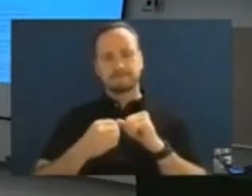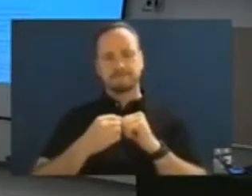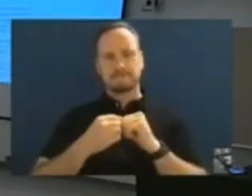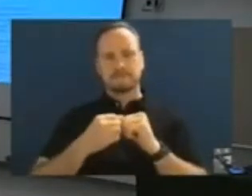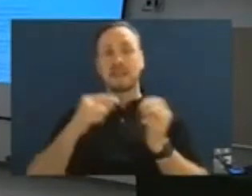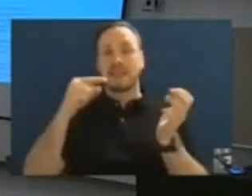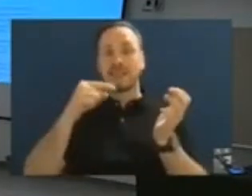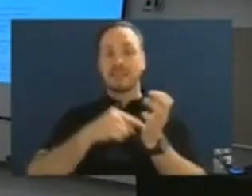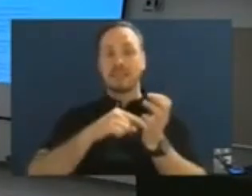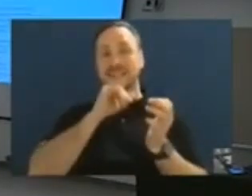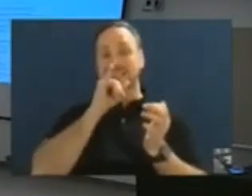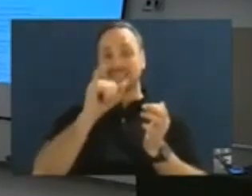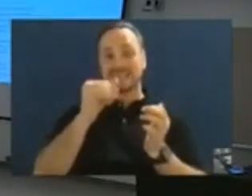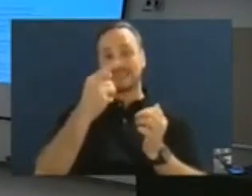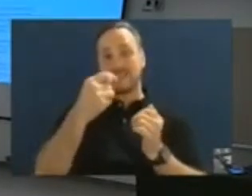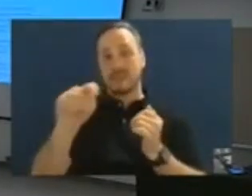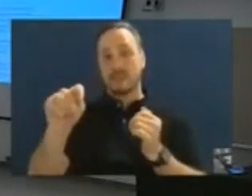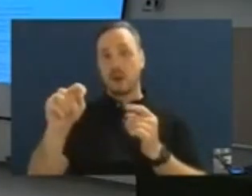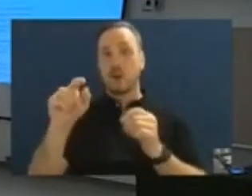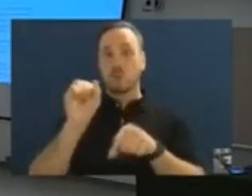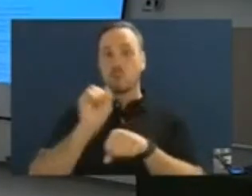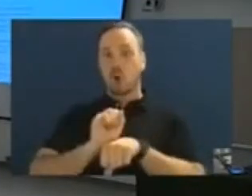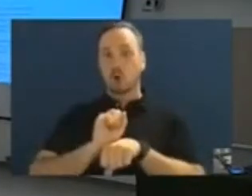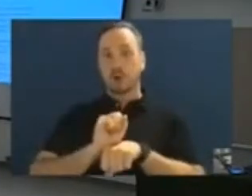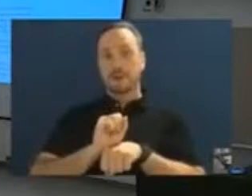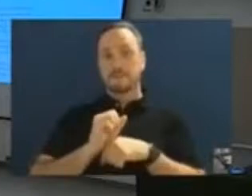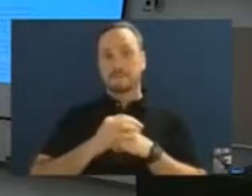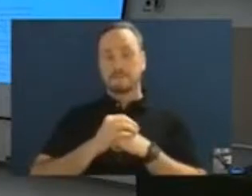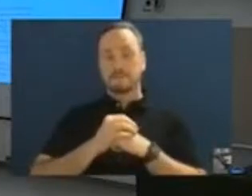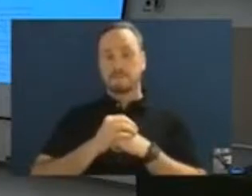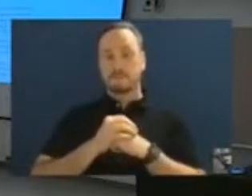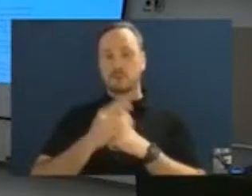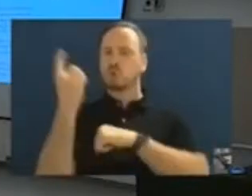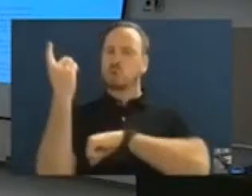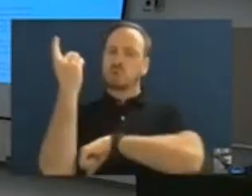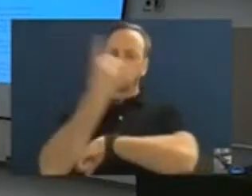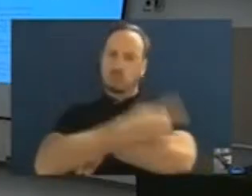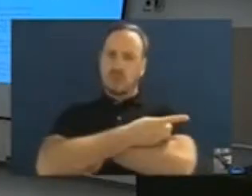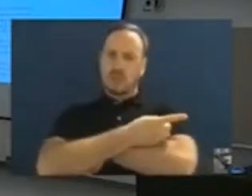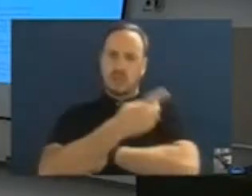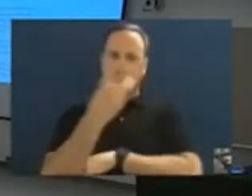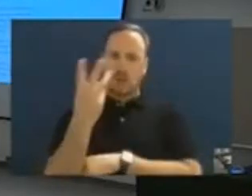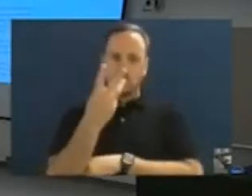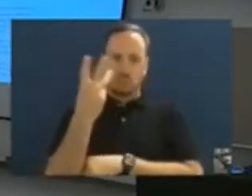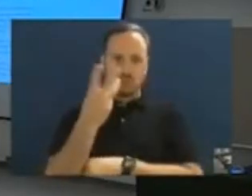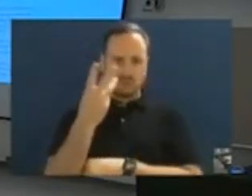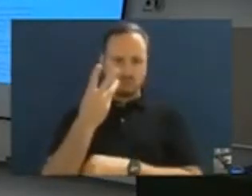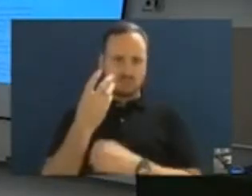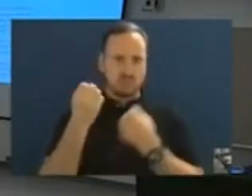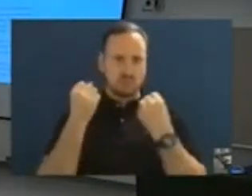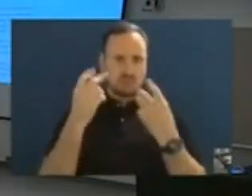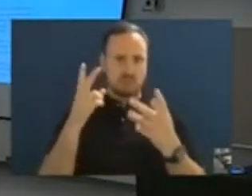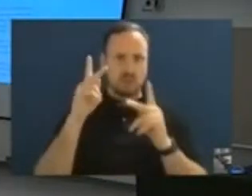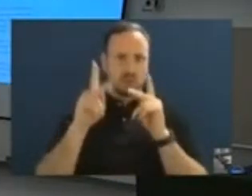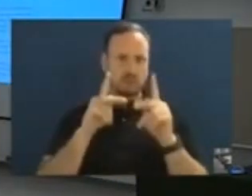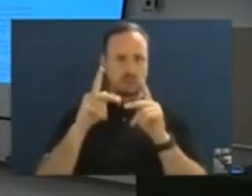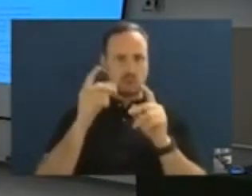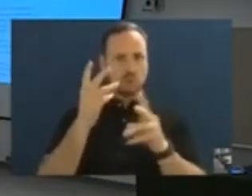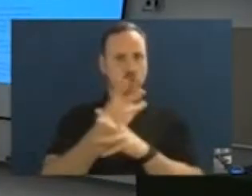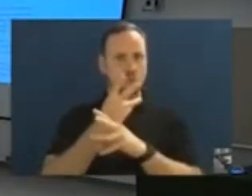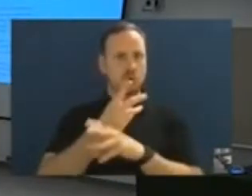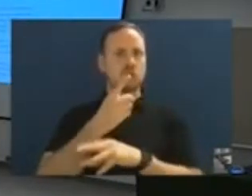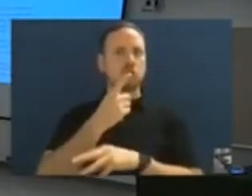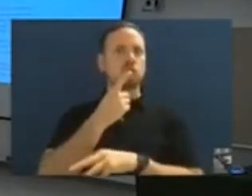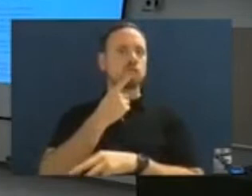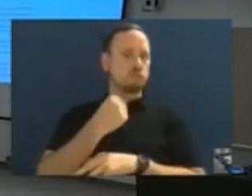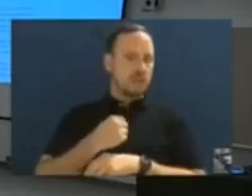work. And today's Wednesday. A lot of people wear red on Wednesdays. Red for Ed is a sign